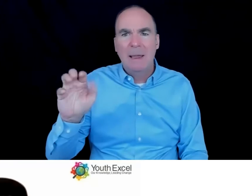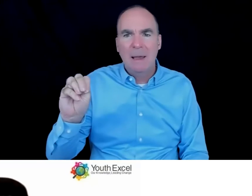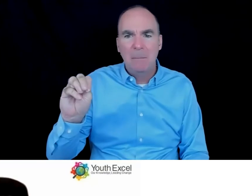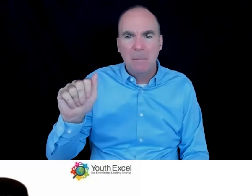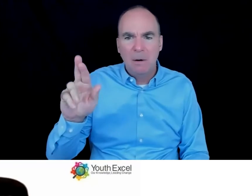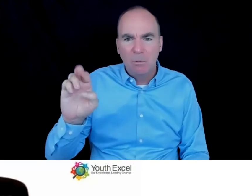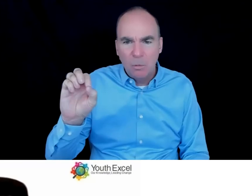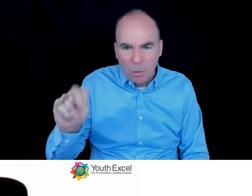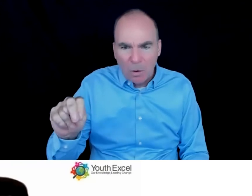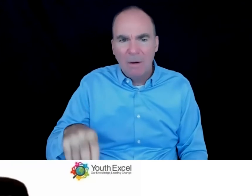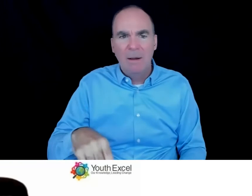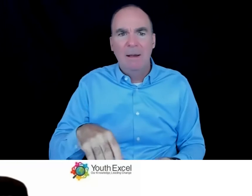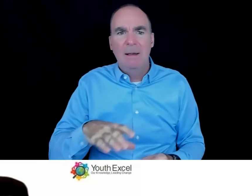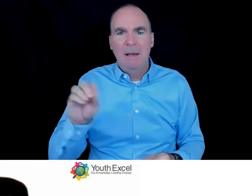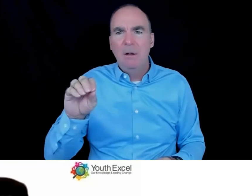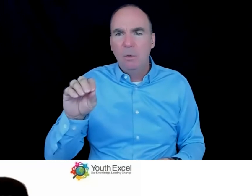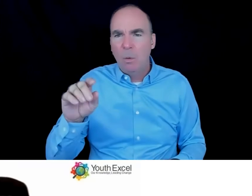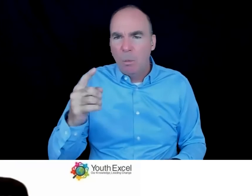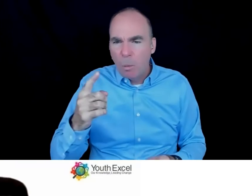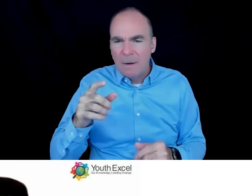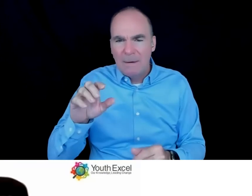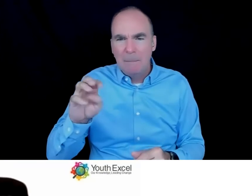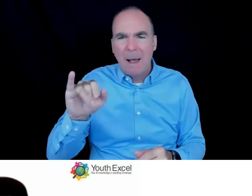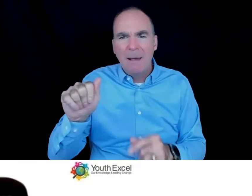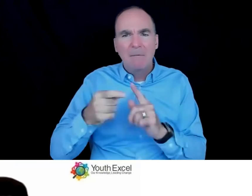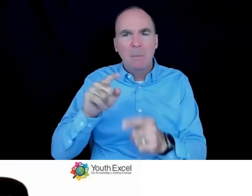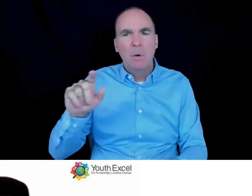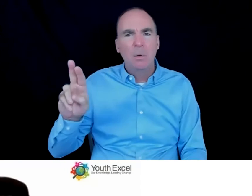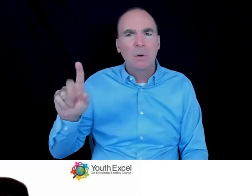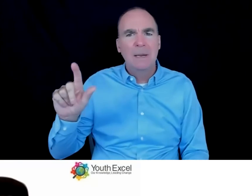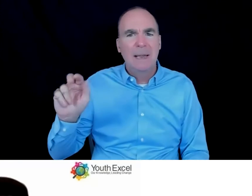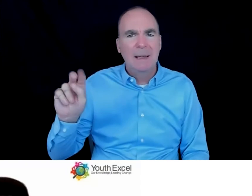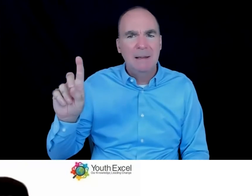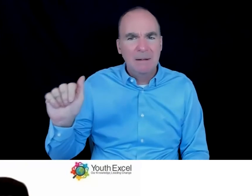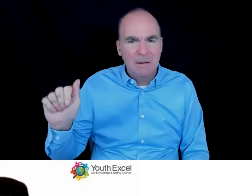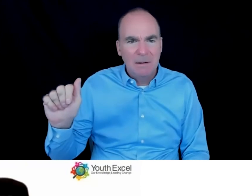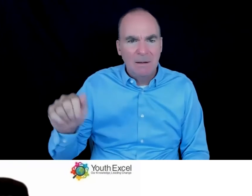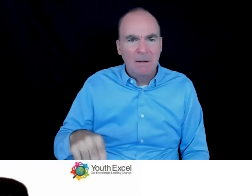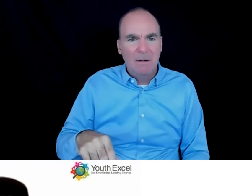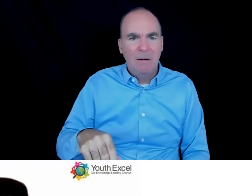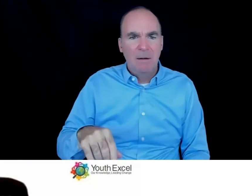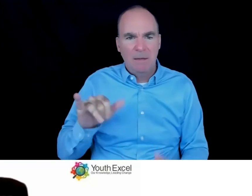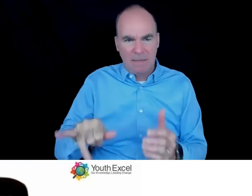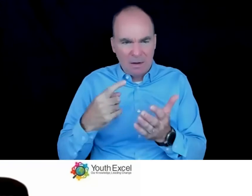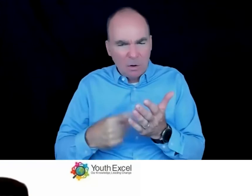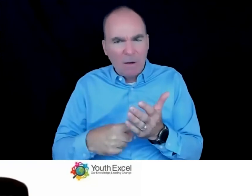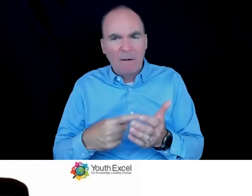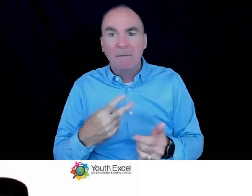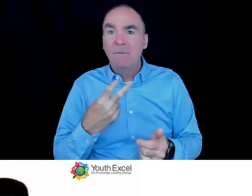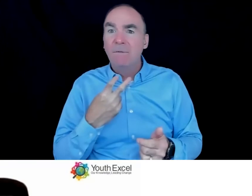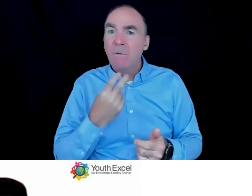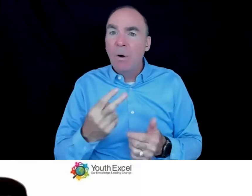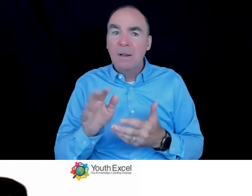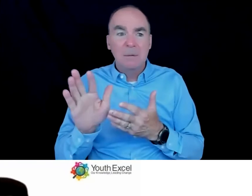Mai Namboze from Uganda. And interesting sentiments that also emerged out of the Youth Voices video. Like,